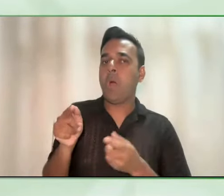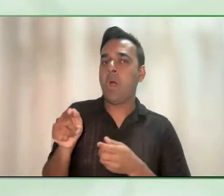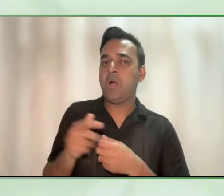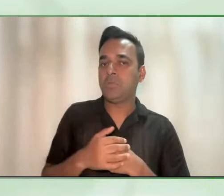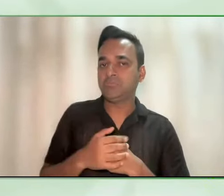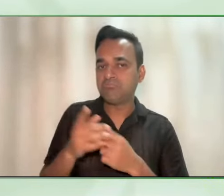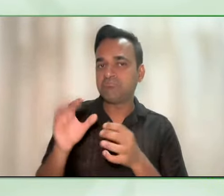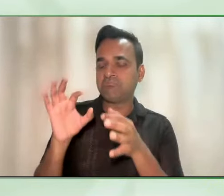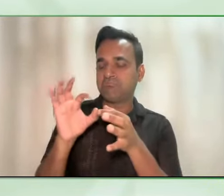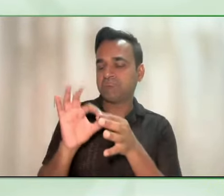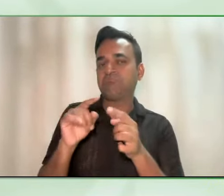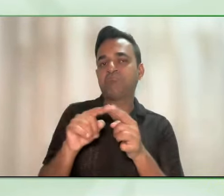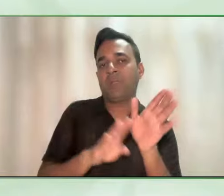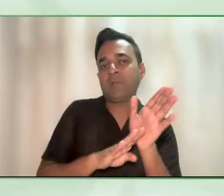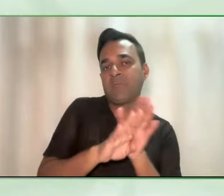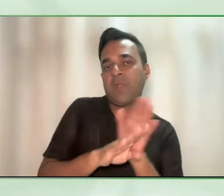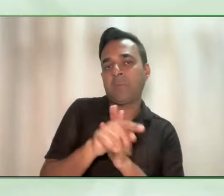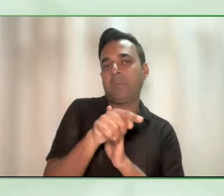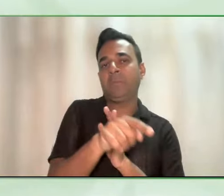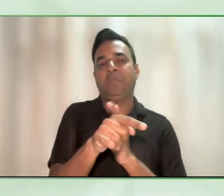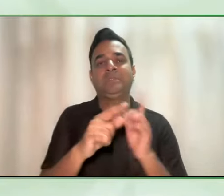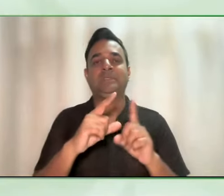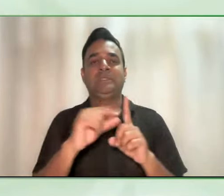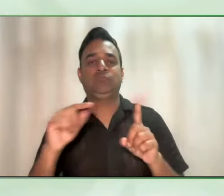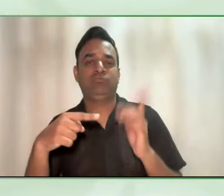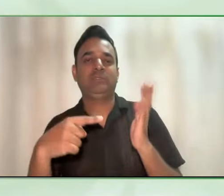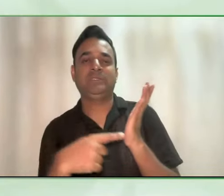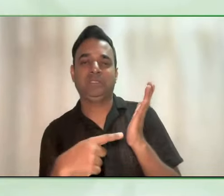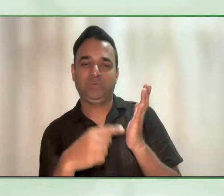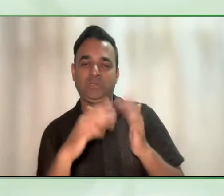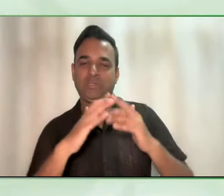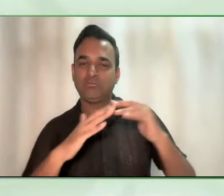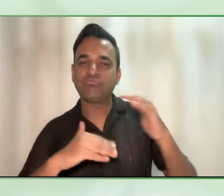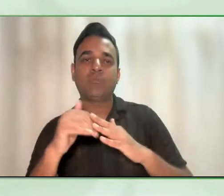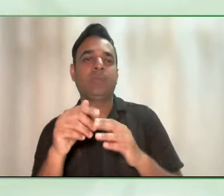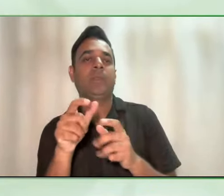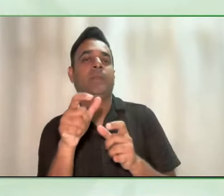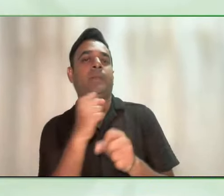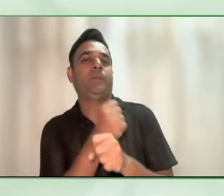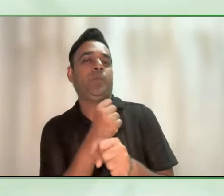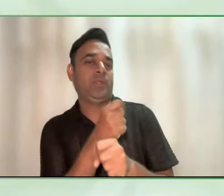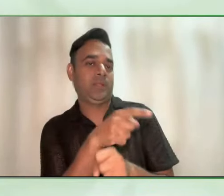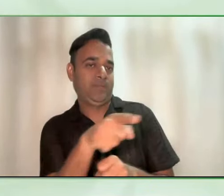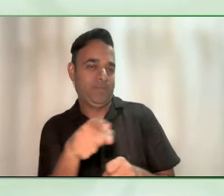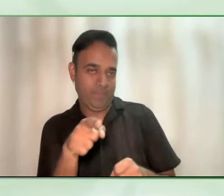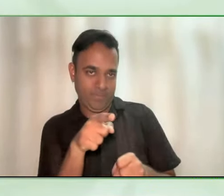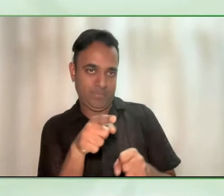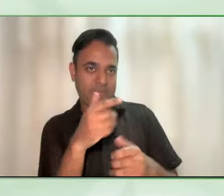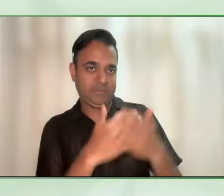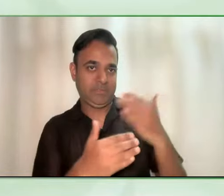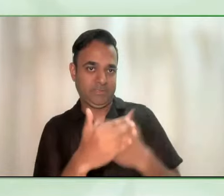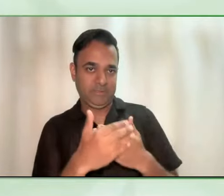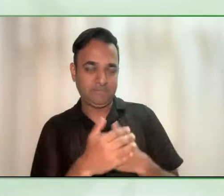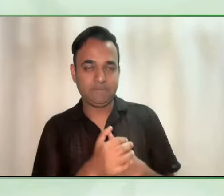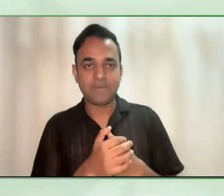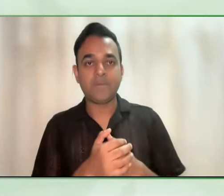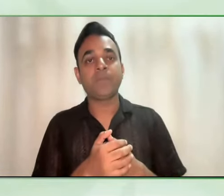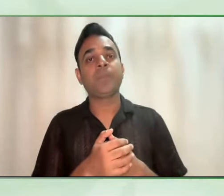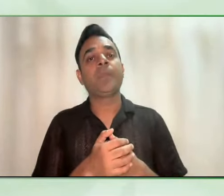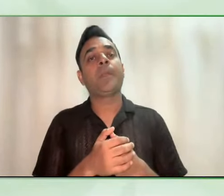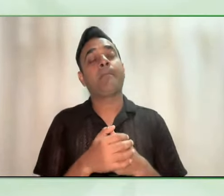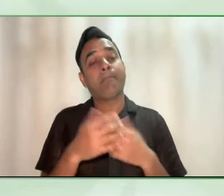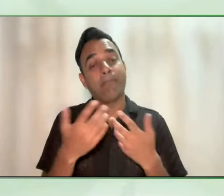so for Greece, the participants in the BWise project were both service providers